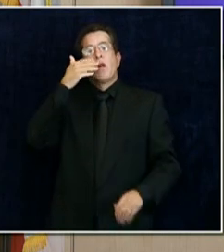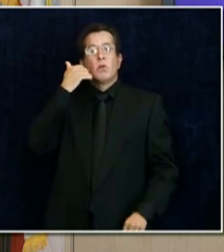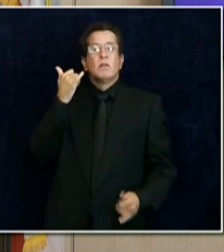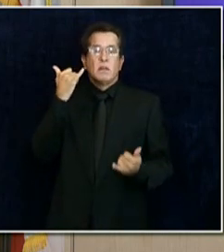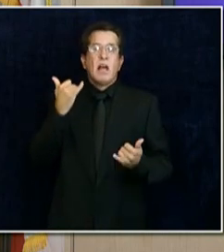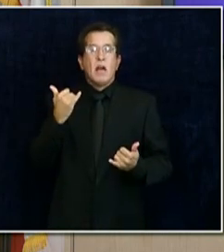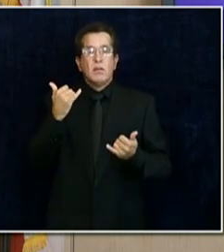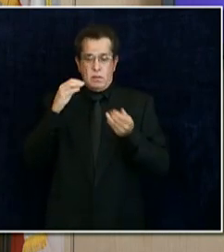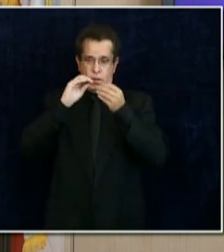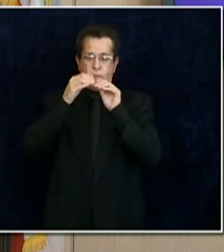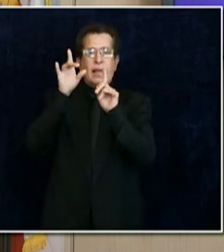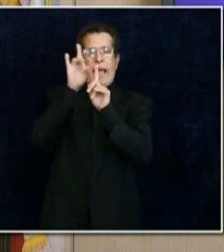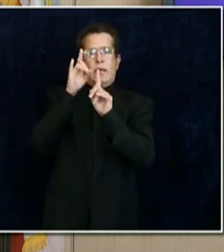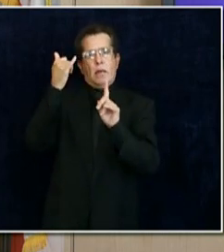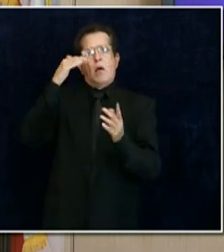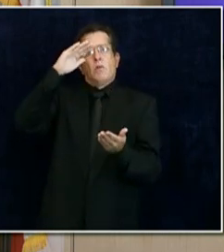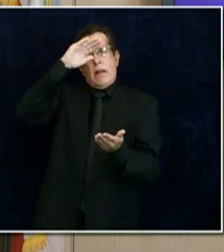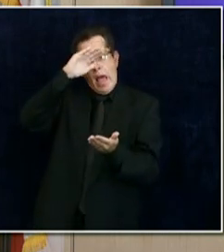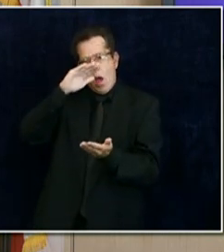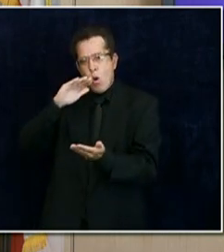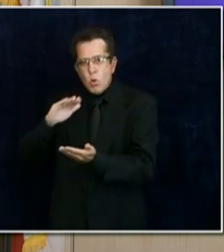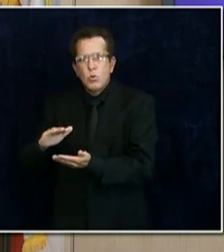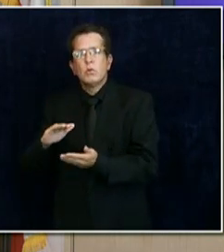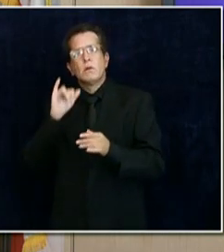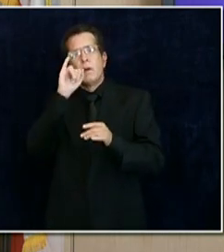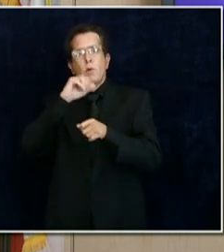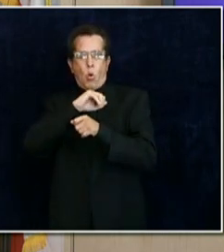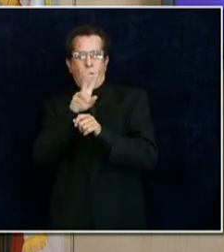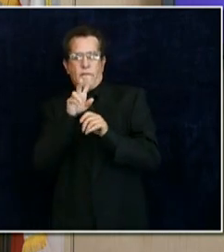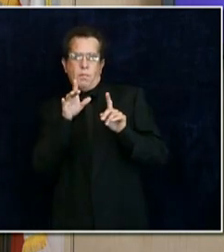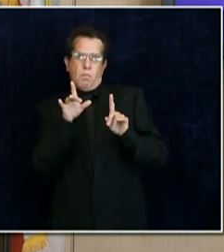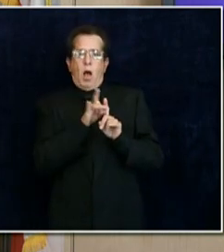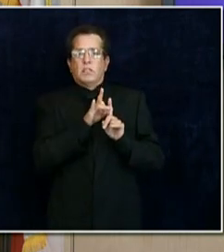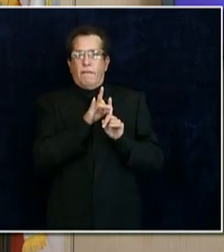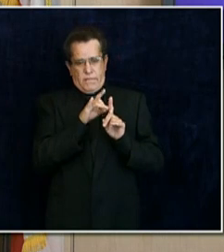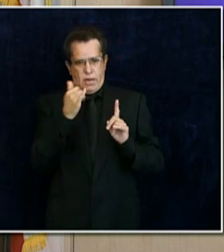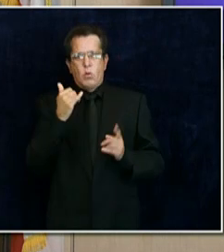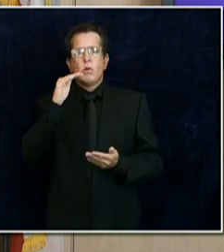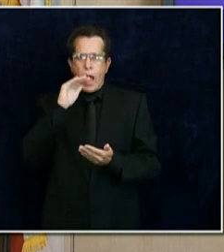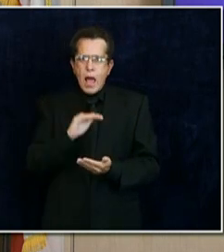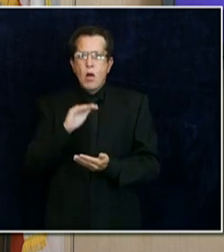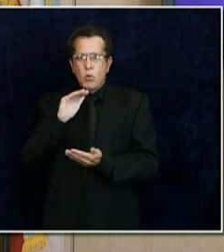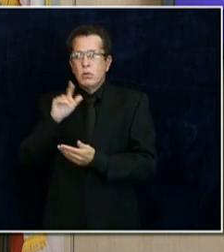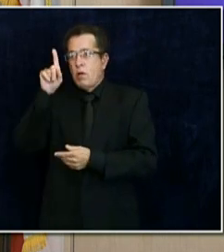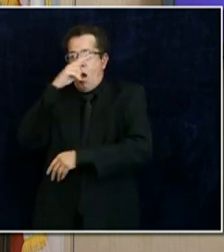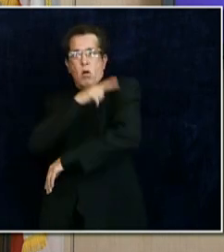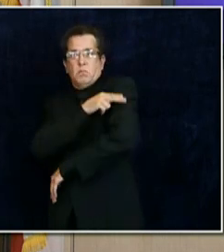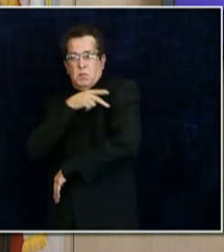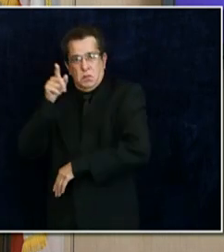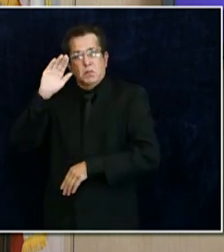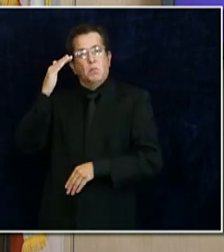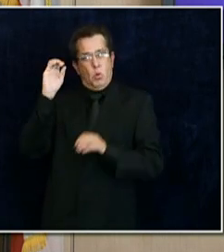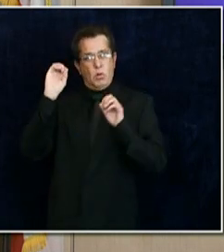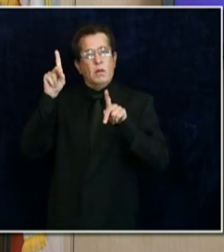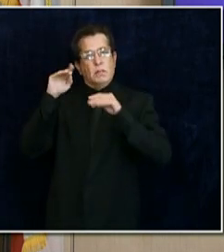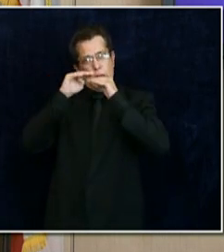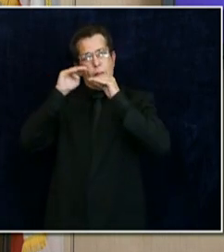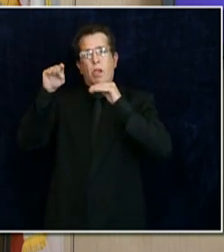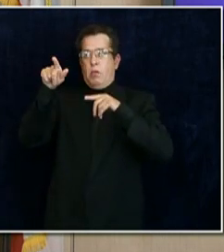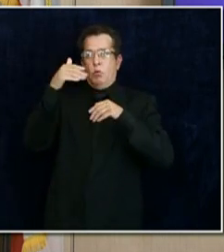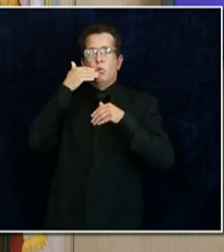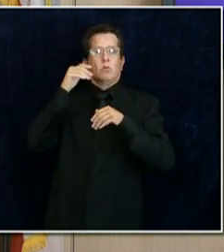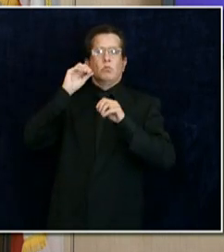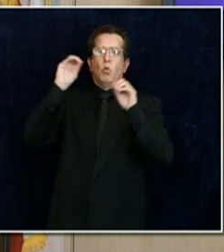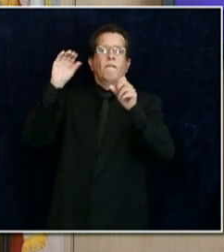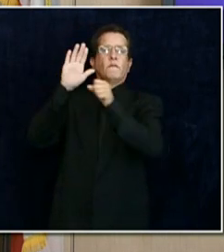come down. Our percentage of positive continues to come down. Our hospital system capacity remains very stable and healthy, and so